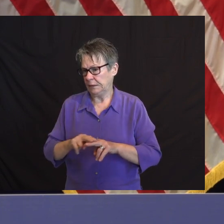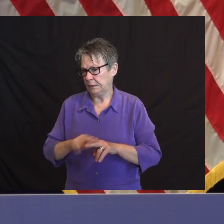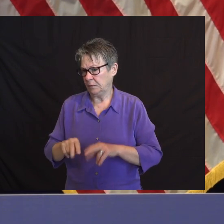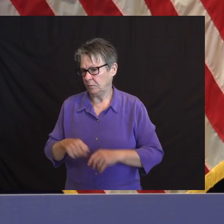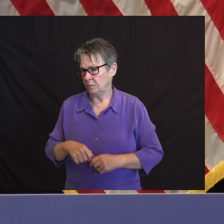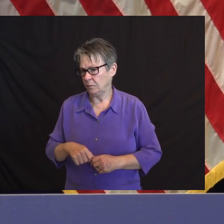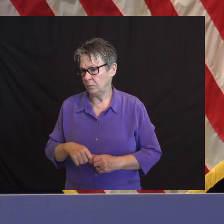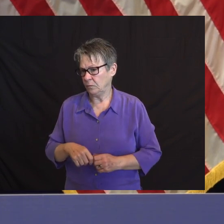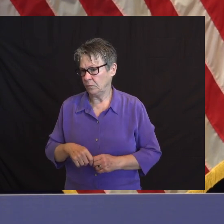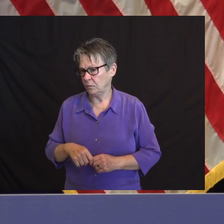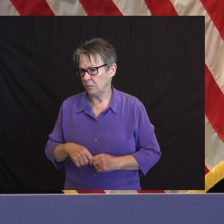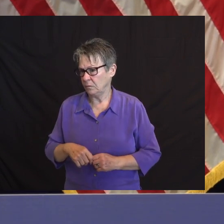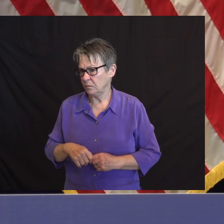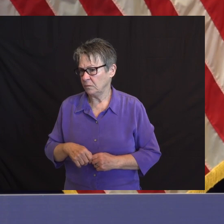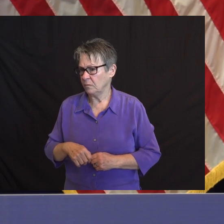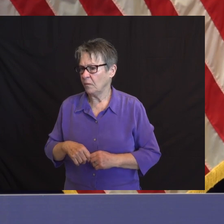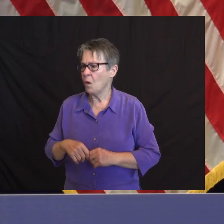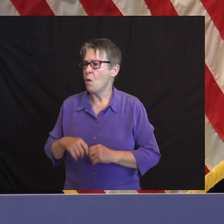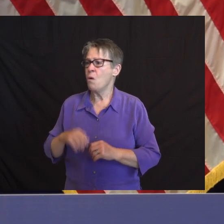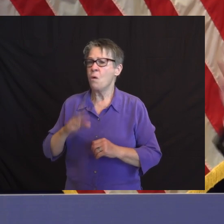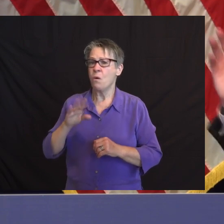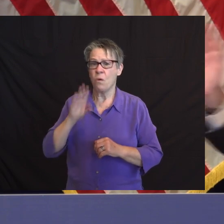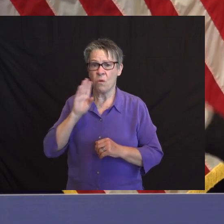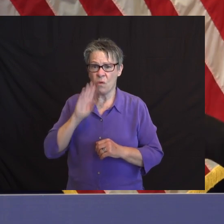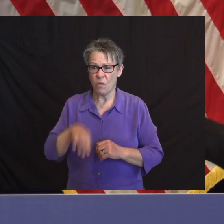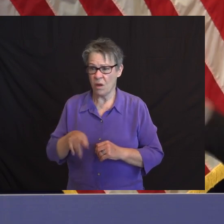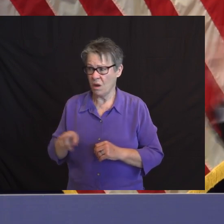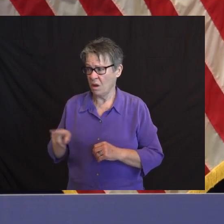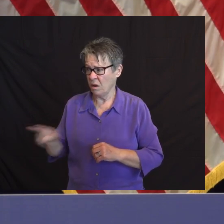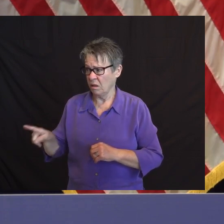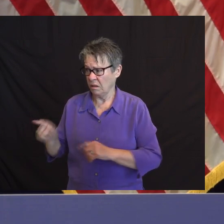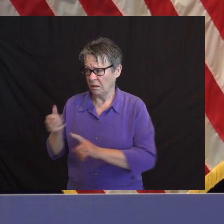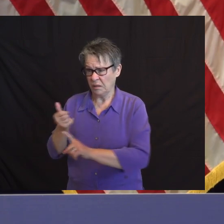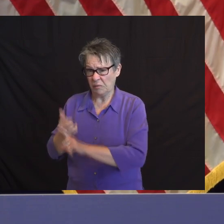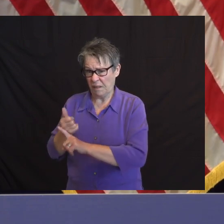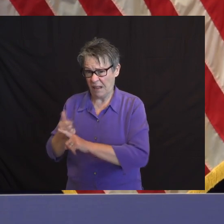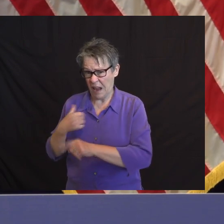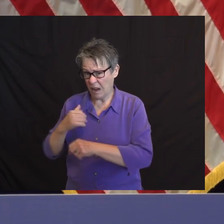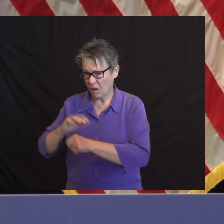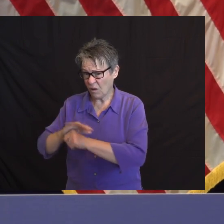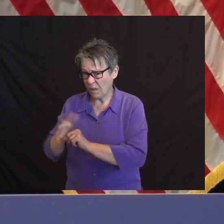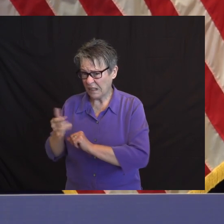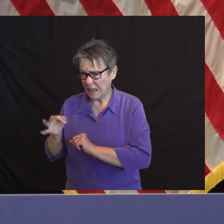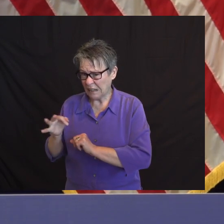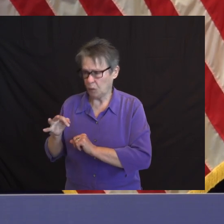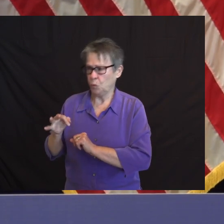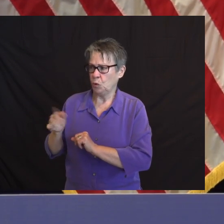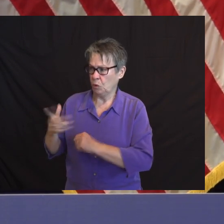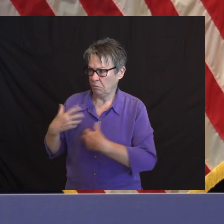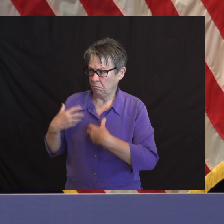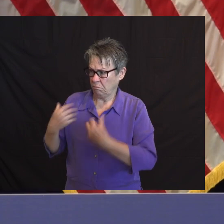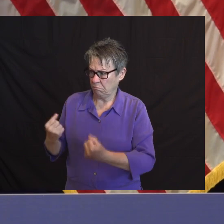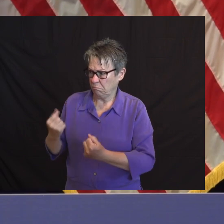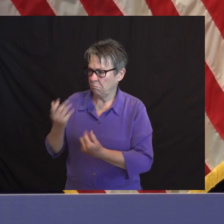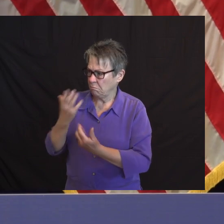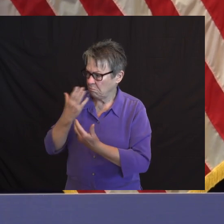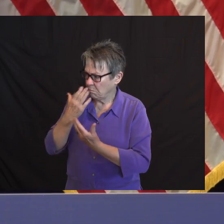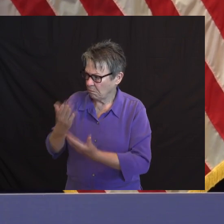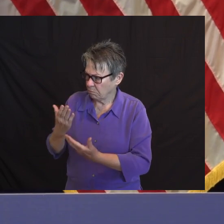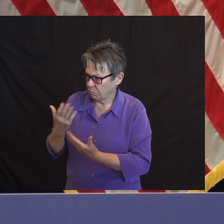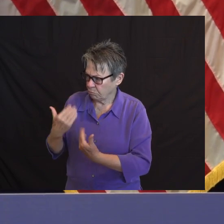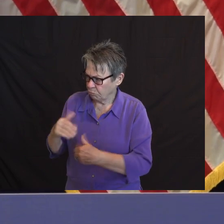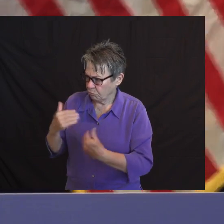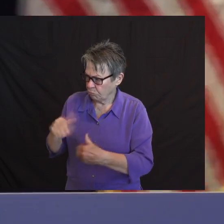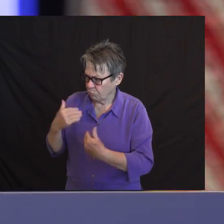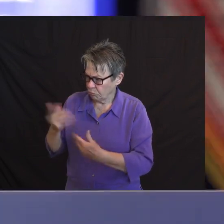this as well, so God bless you. Great to have you back. With that, please help me welcome to the woman on my right who needs no introduction, the Commissioner of the Department of Health,